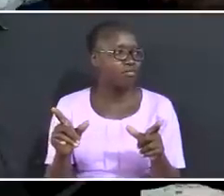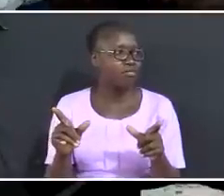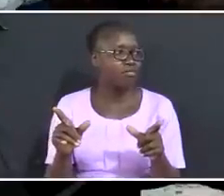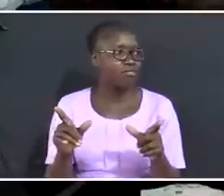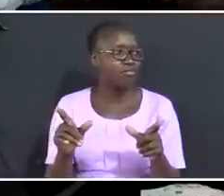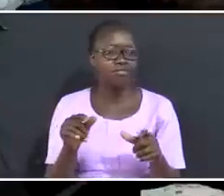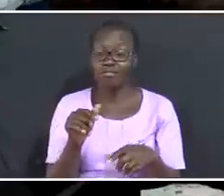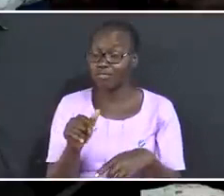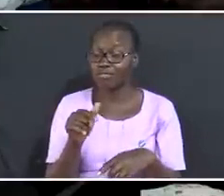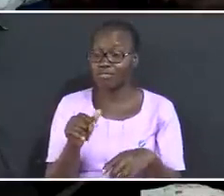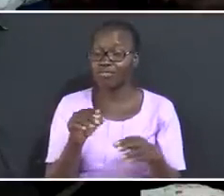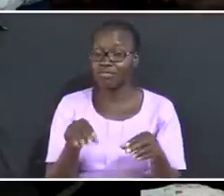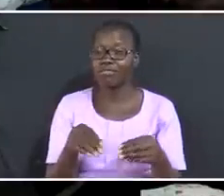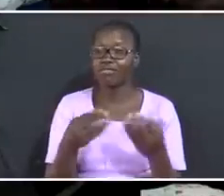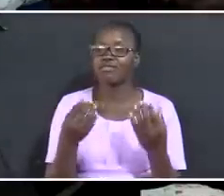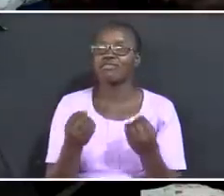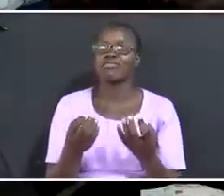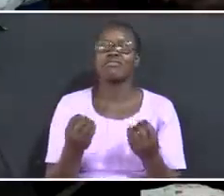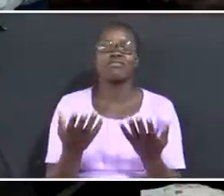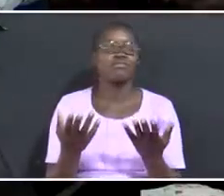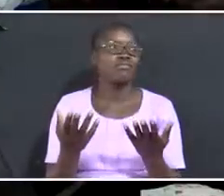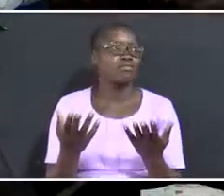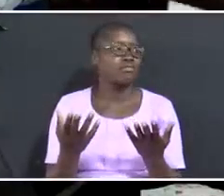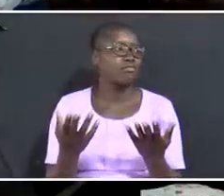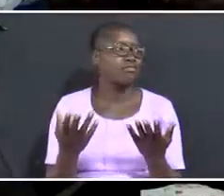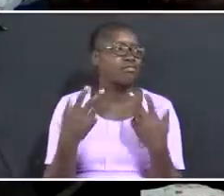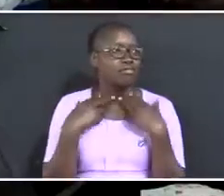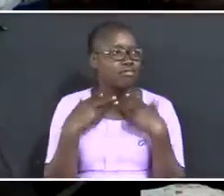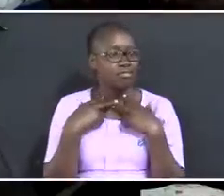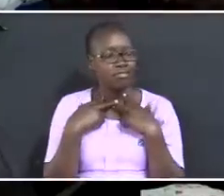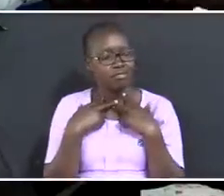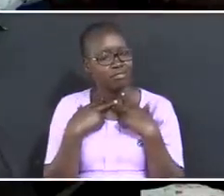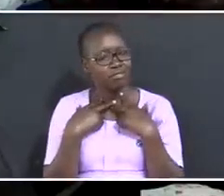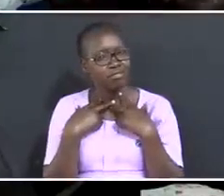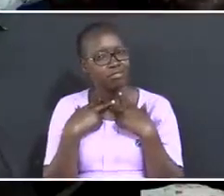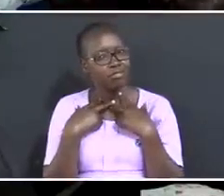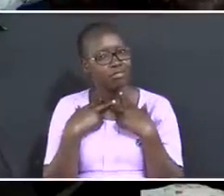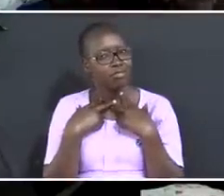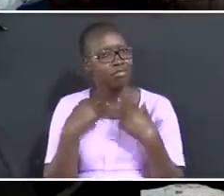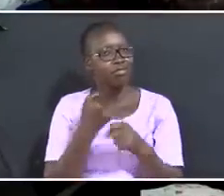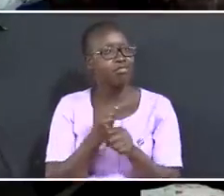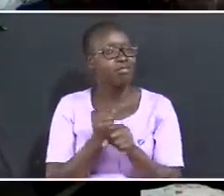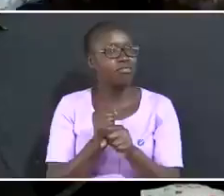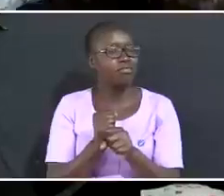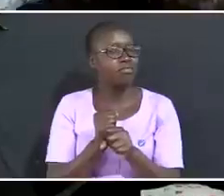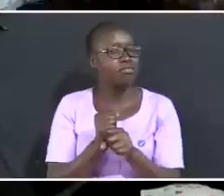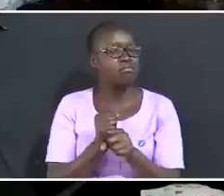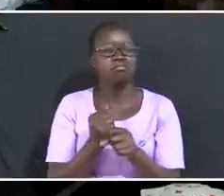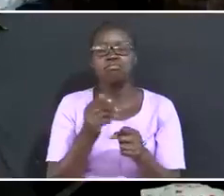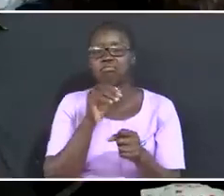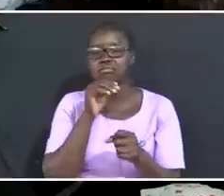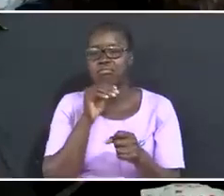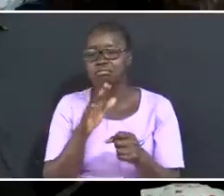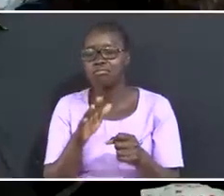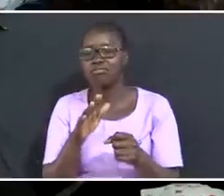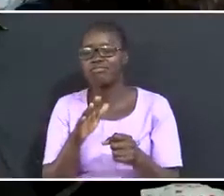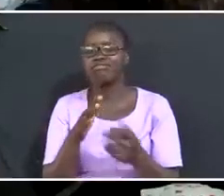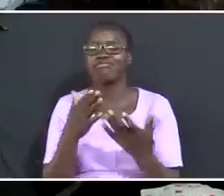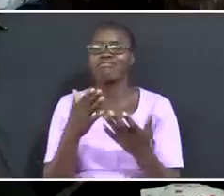This one brings many captivities. It makes some slaves to